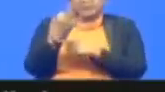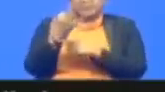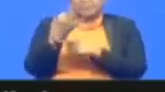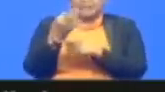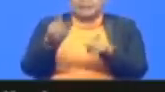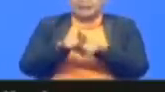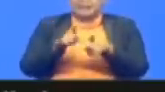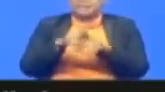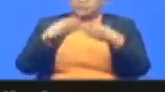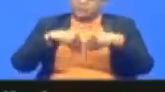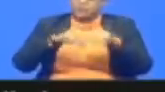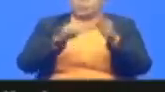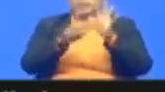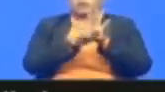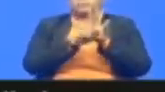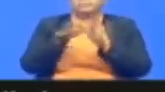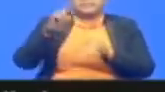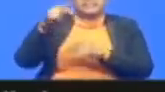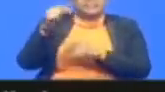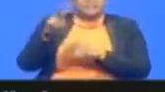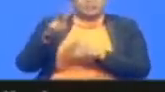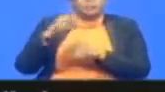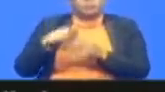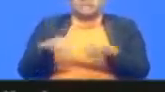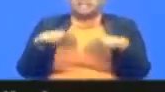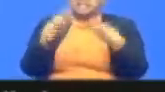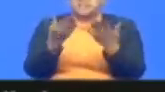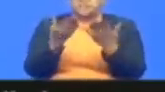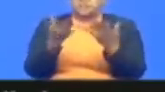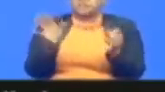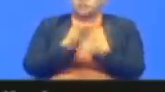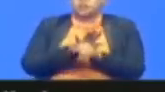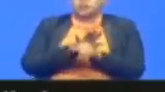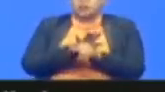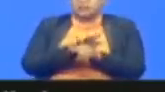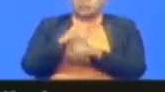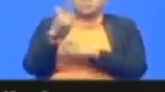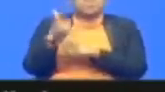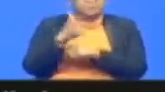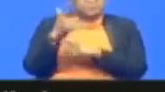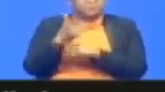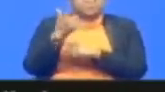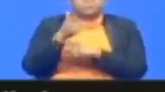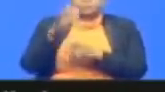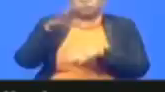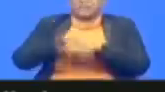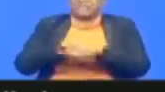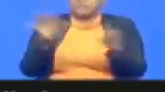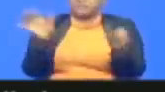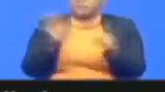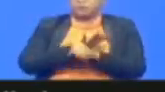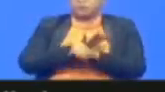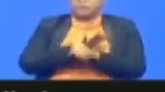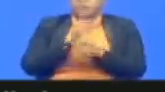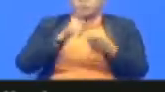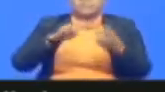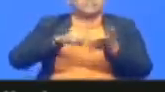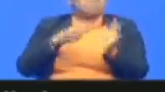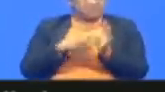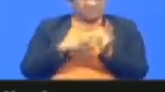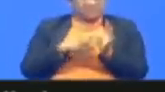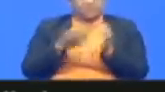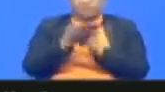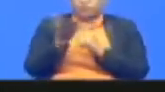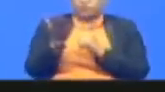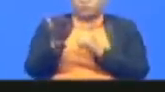law. Now, NTV will be giving you a wall-to-wall coverage to ensure that you get the fine details of this and what this means for your pocket.